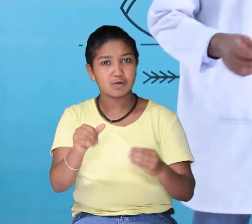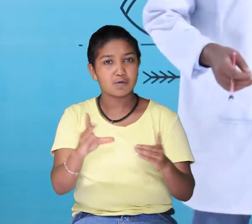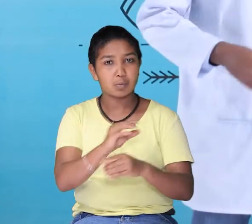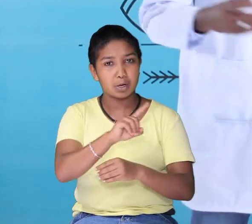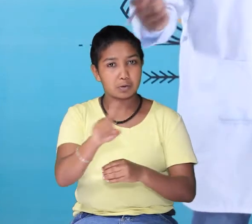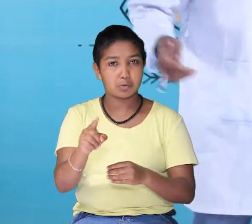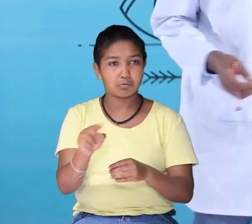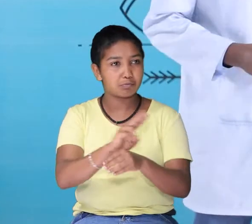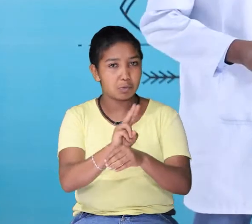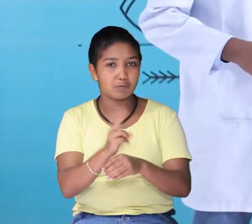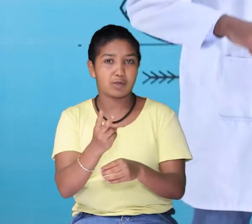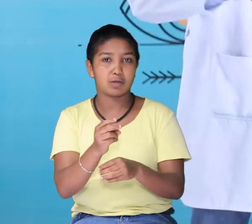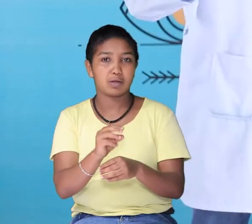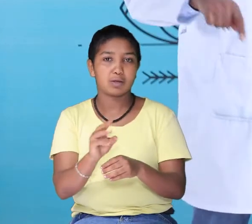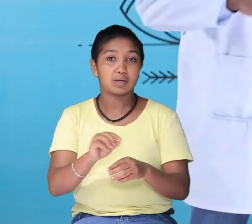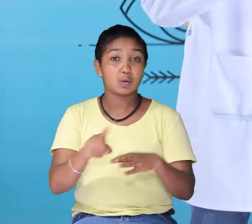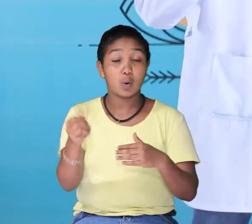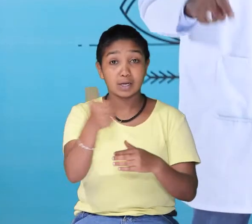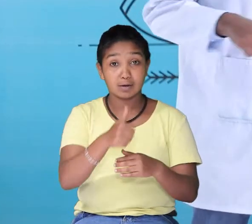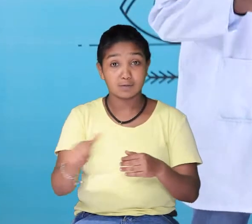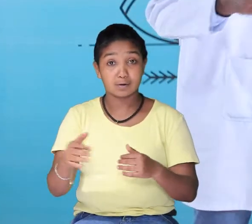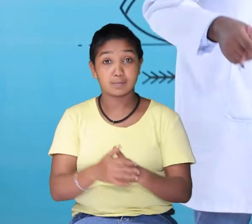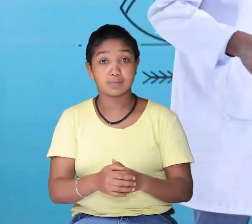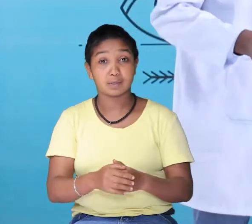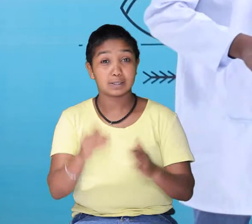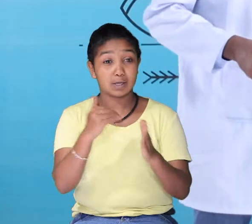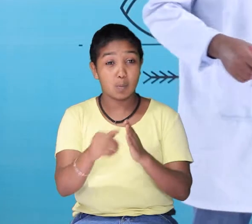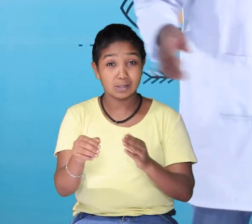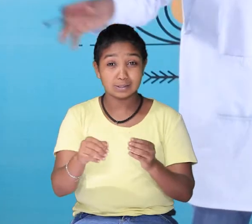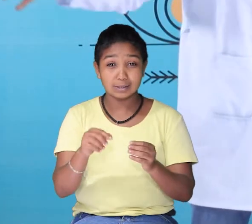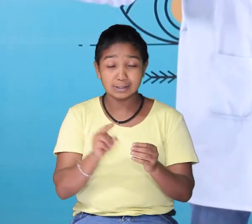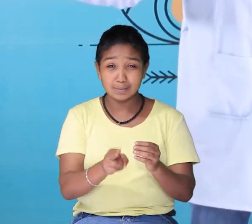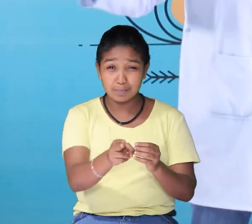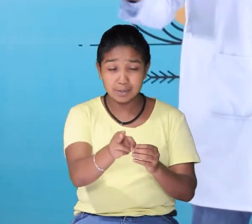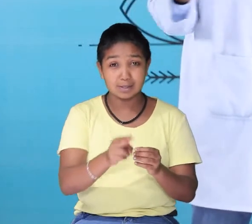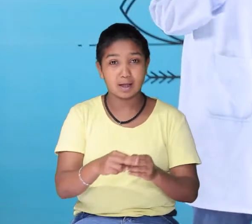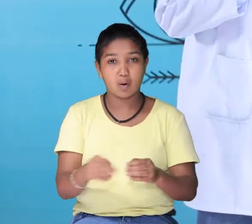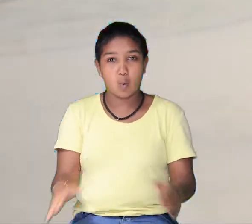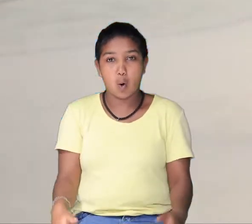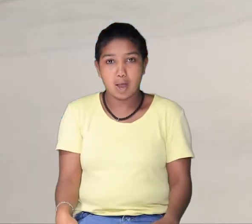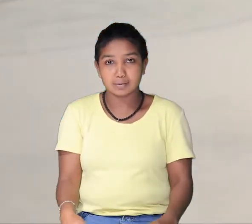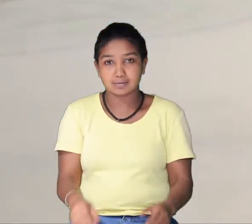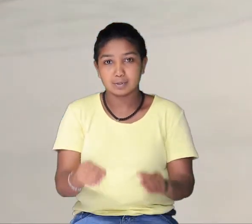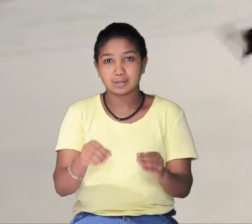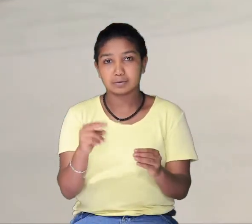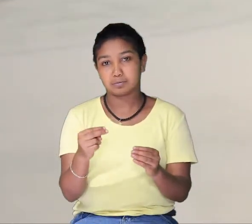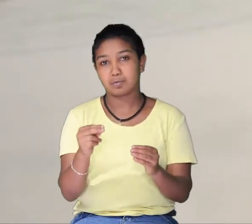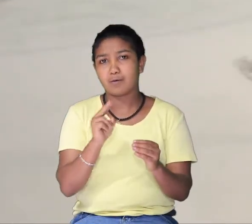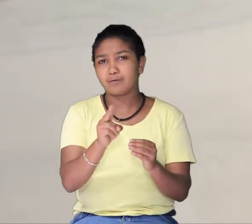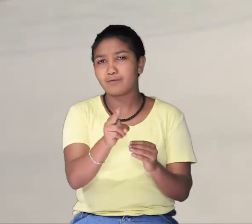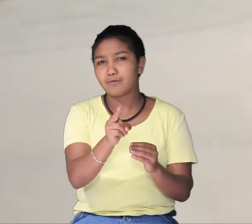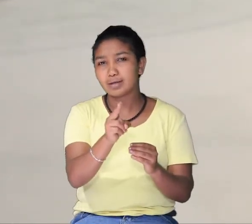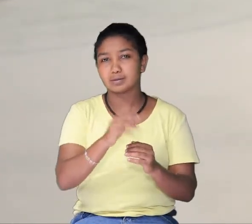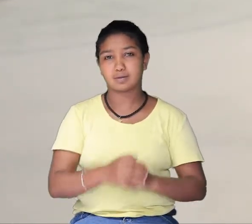your movies, in different movies. So whenever someone spins, while they are collapsing their hands, they are spinning or